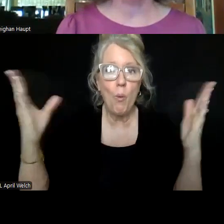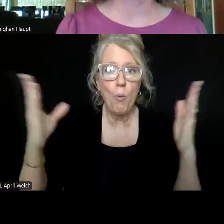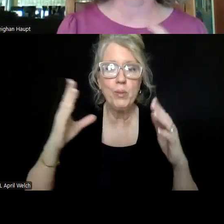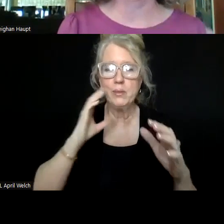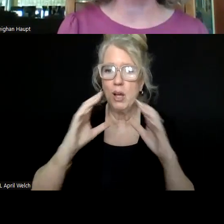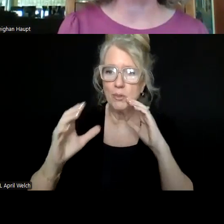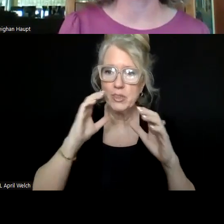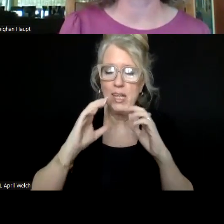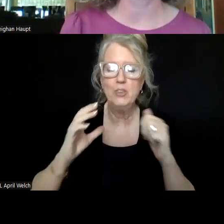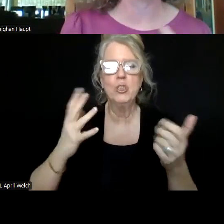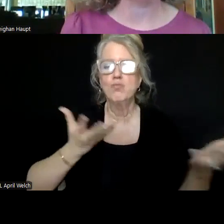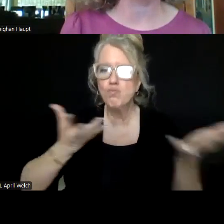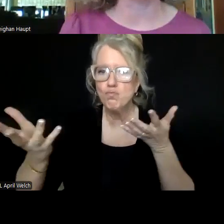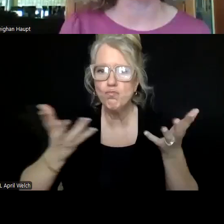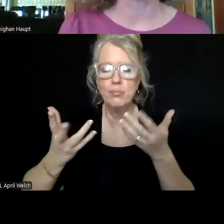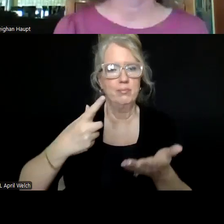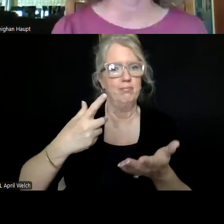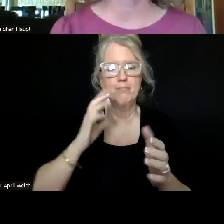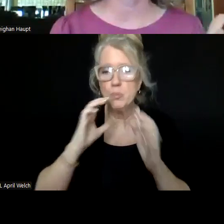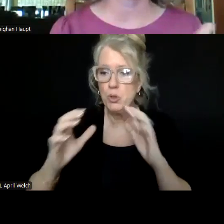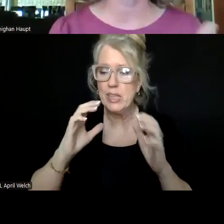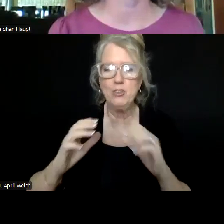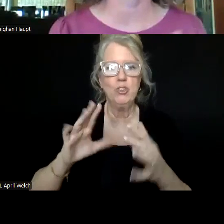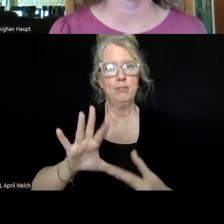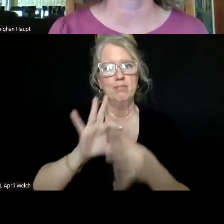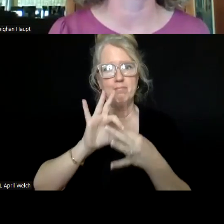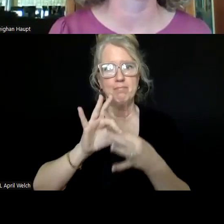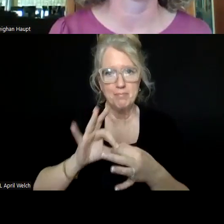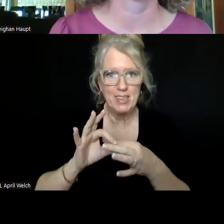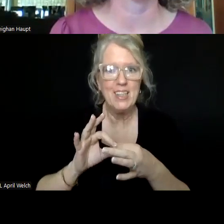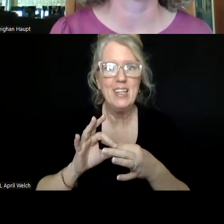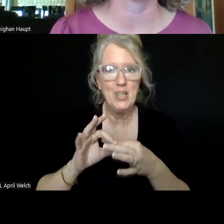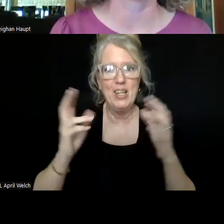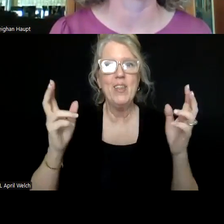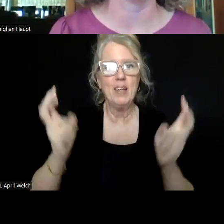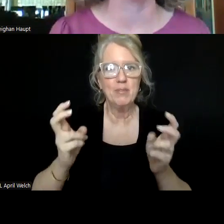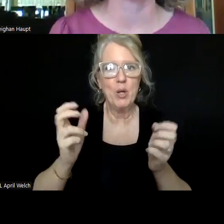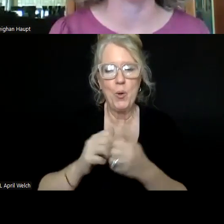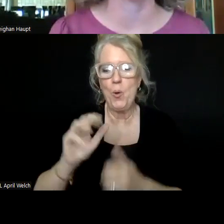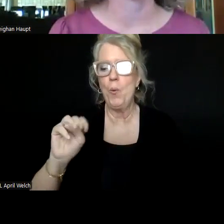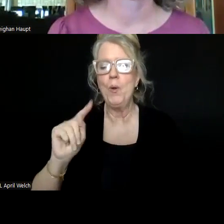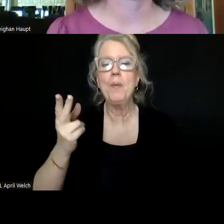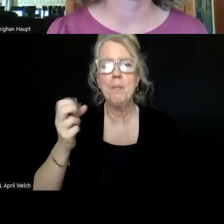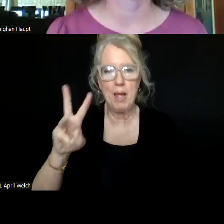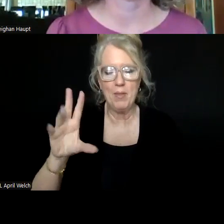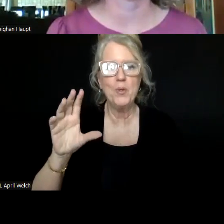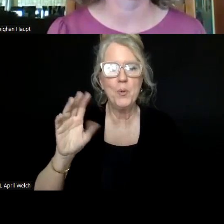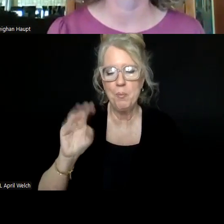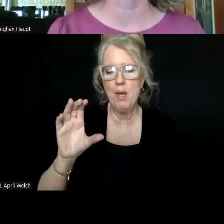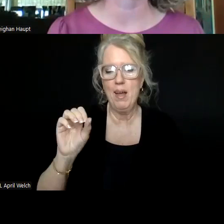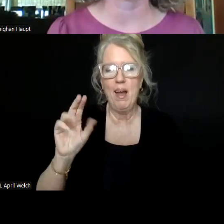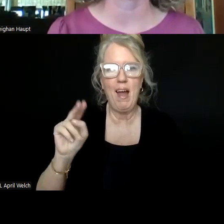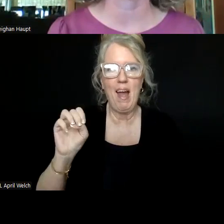conversations, communication, connection. And that conversation happened also with Matthew McConaughey,